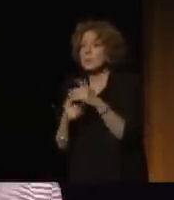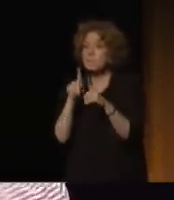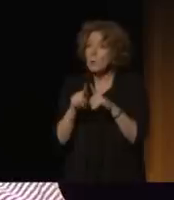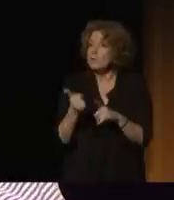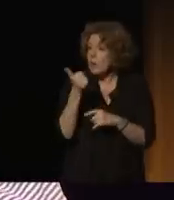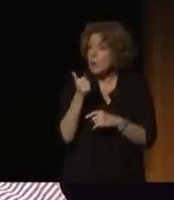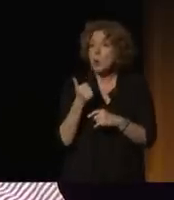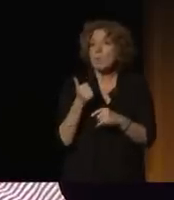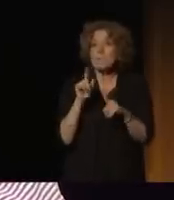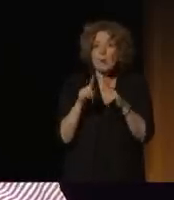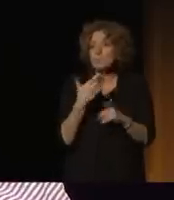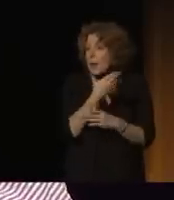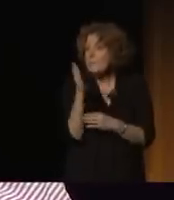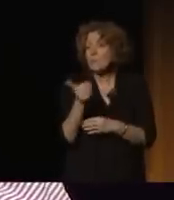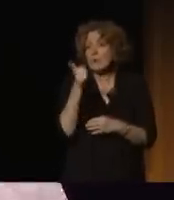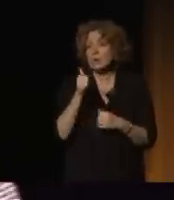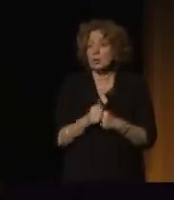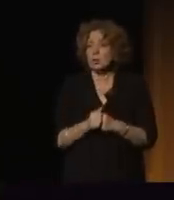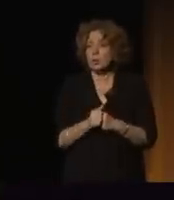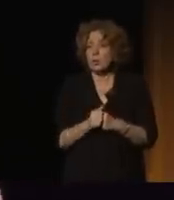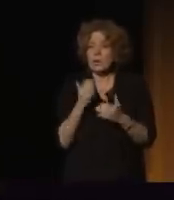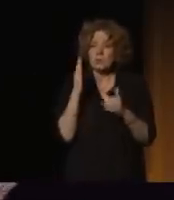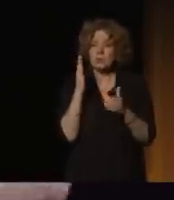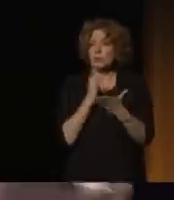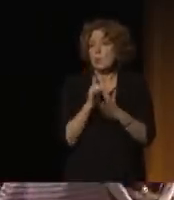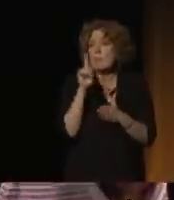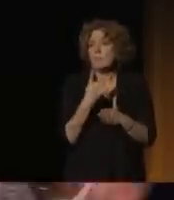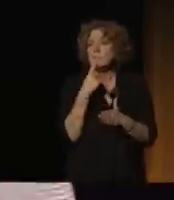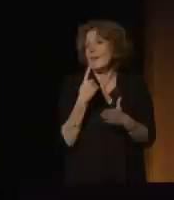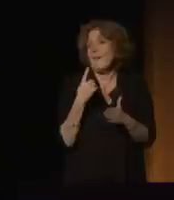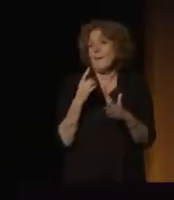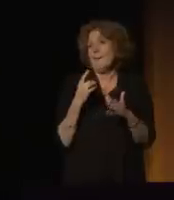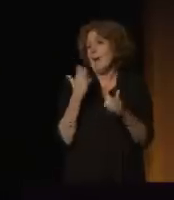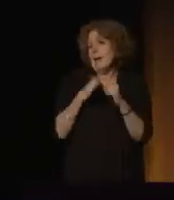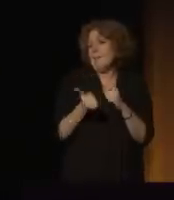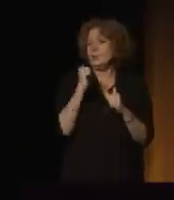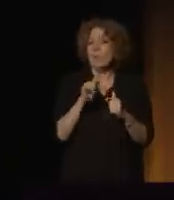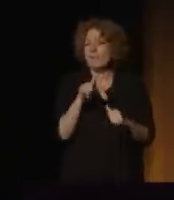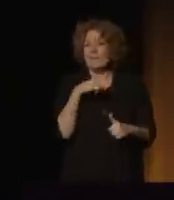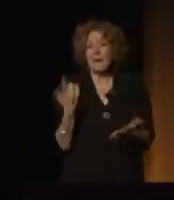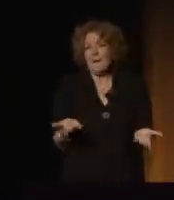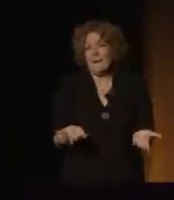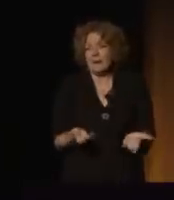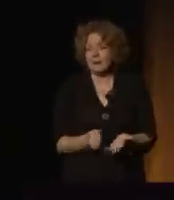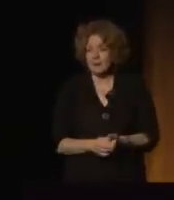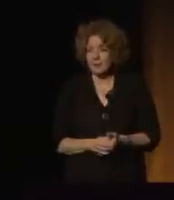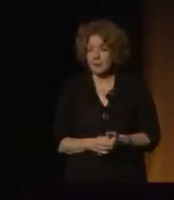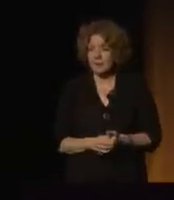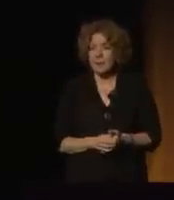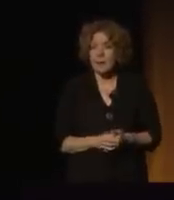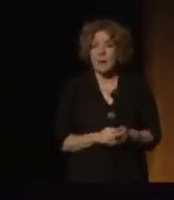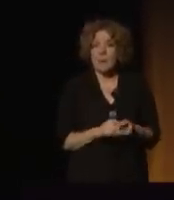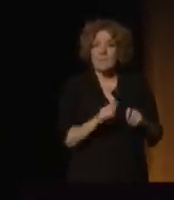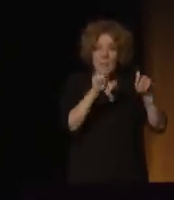knew, and most of which everyone knew, and when you see these actors saying, I never heard about it, that's just a lie, okay? But the rape,